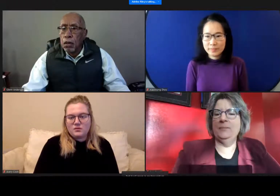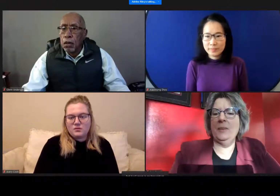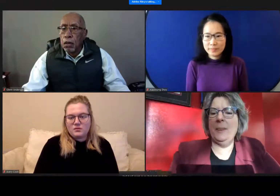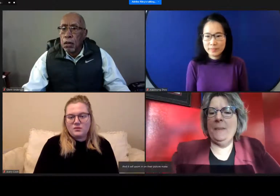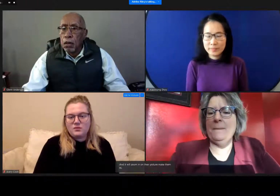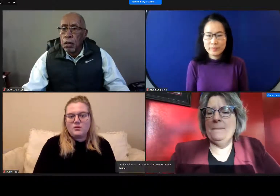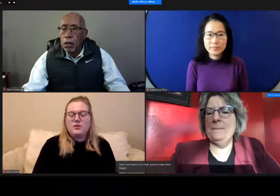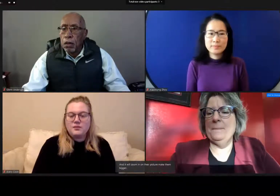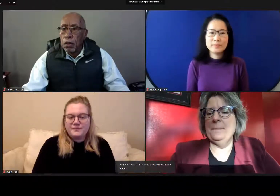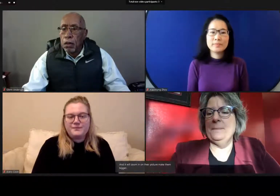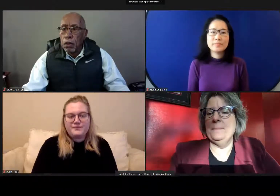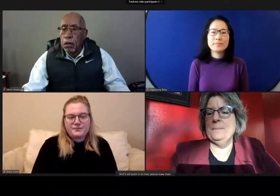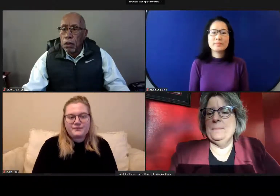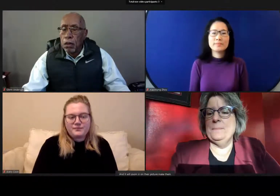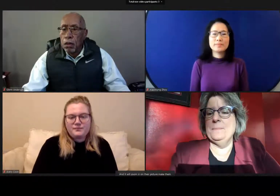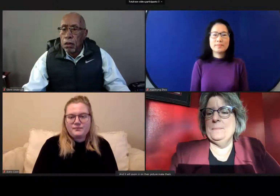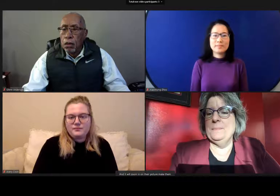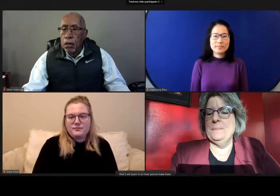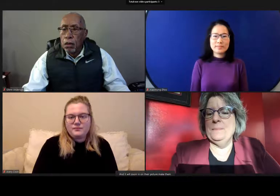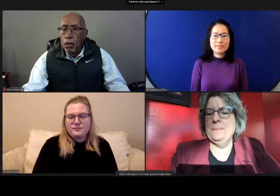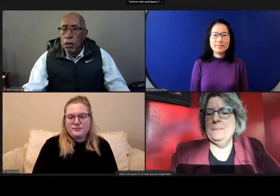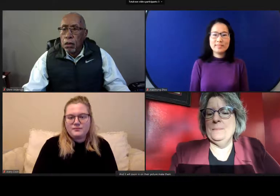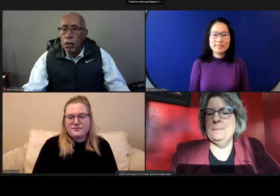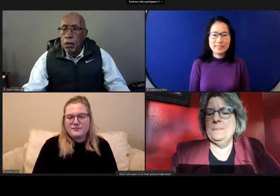make them bigger.